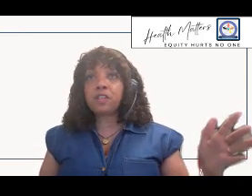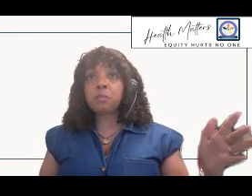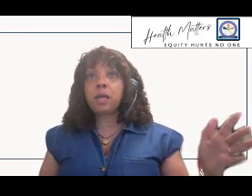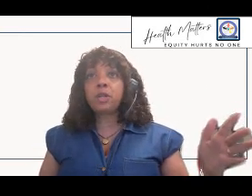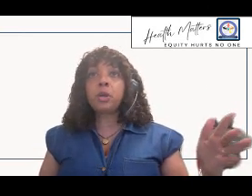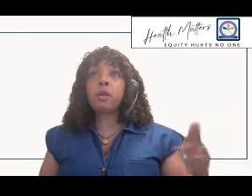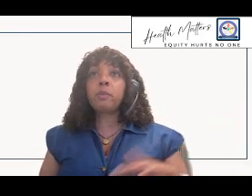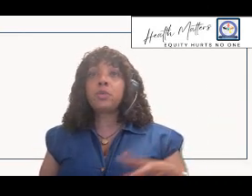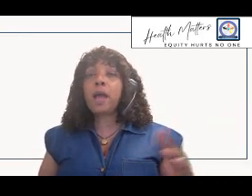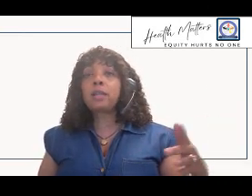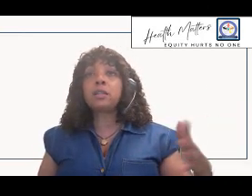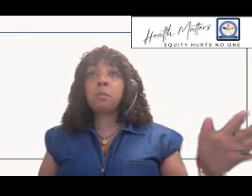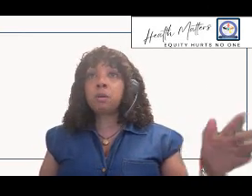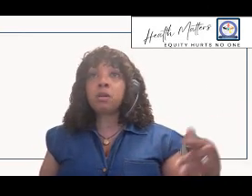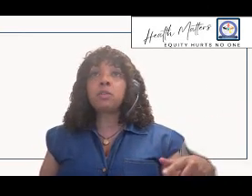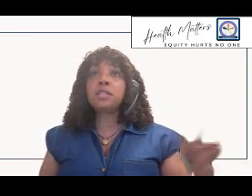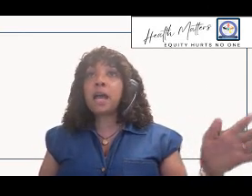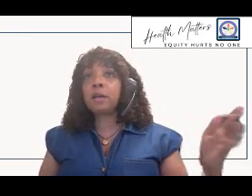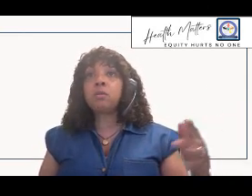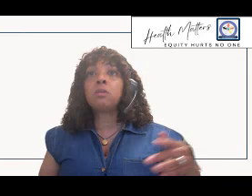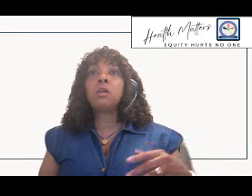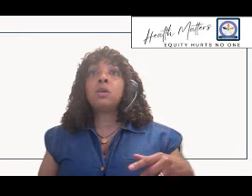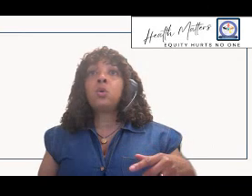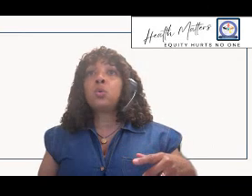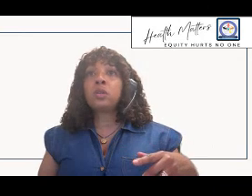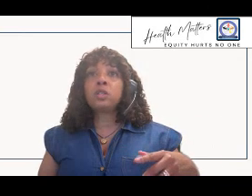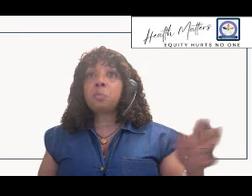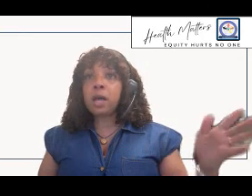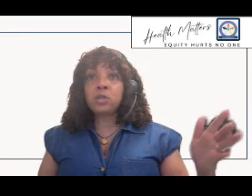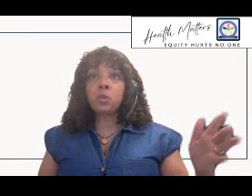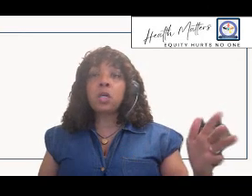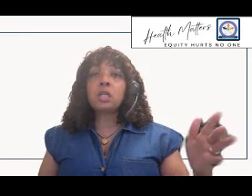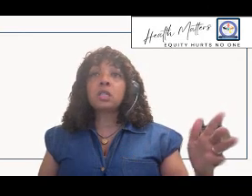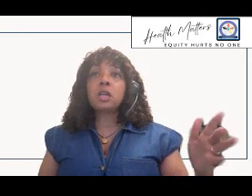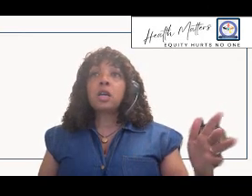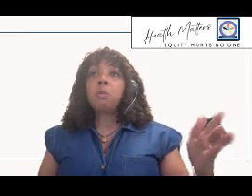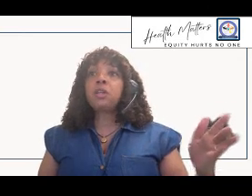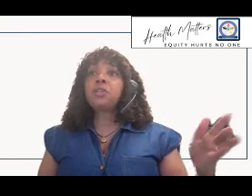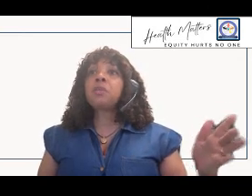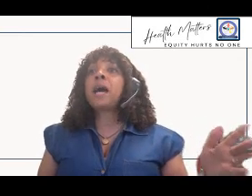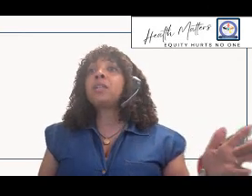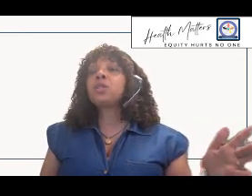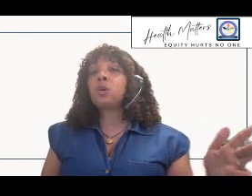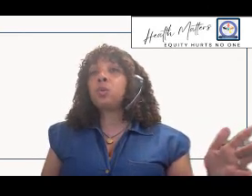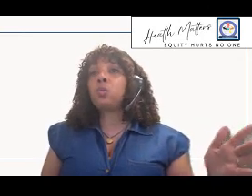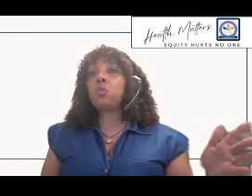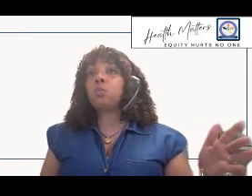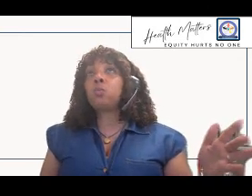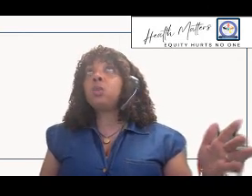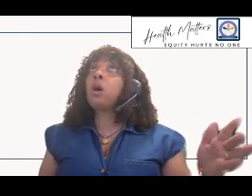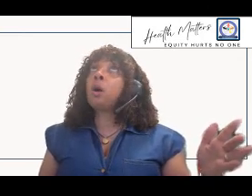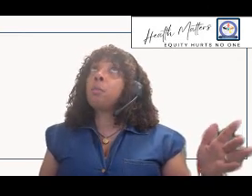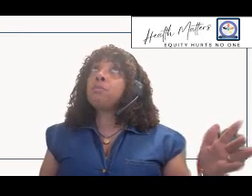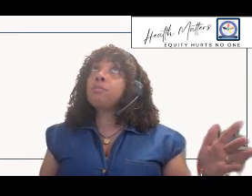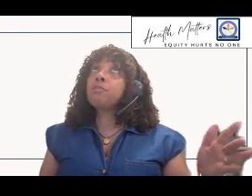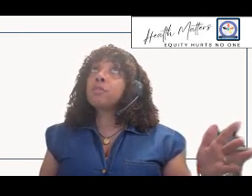this is self-explanatory. We track the number, the title, who the sponsor was. But there's some not so